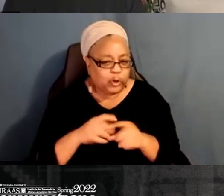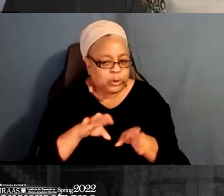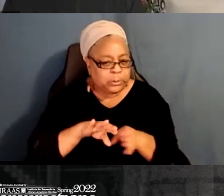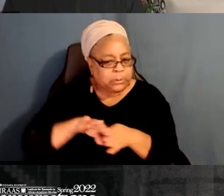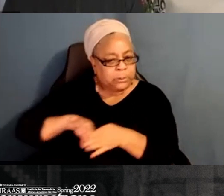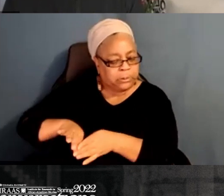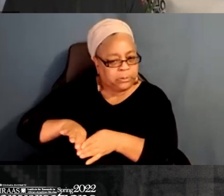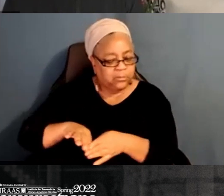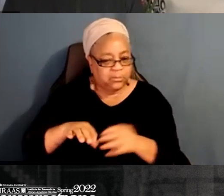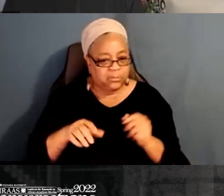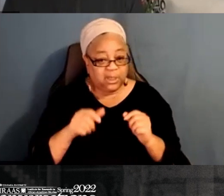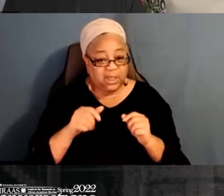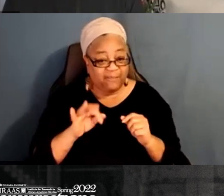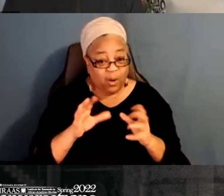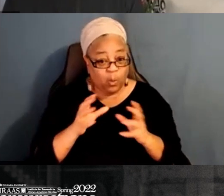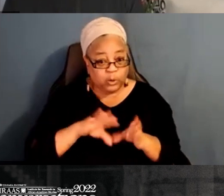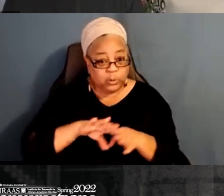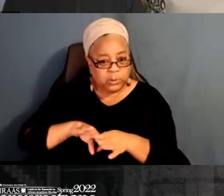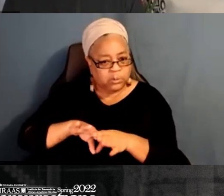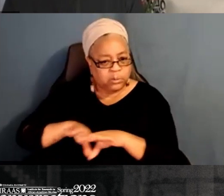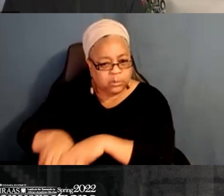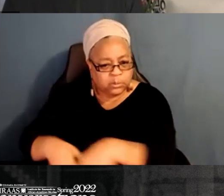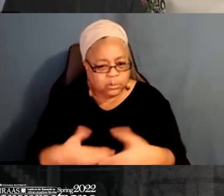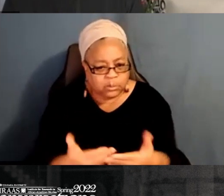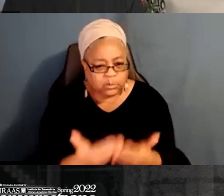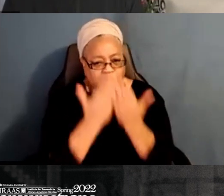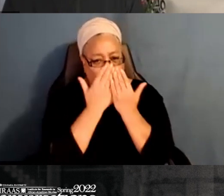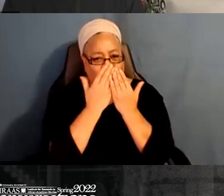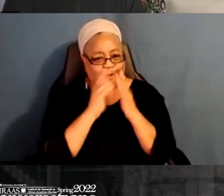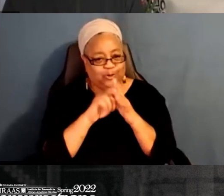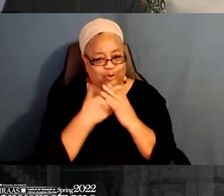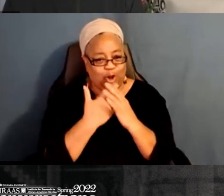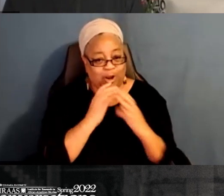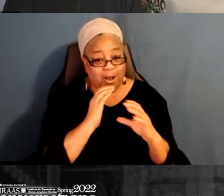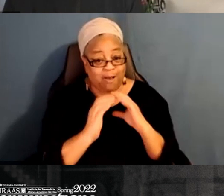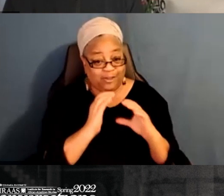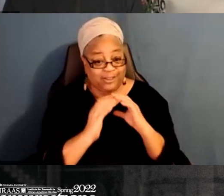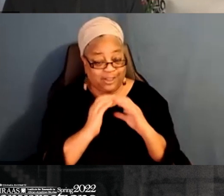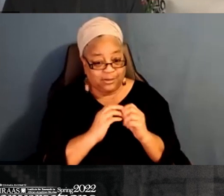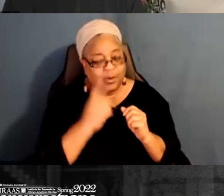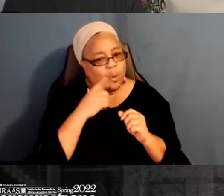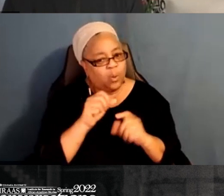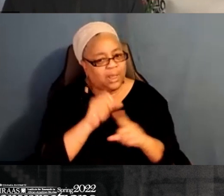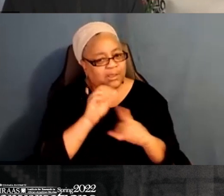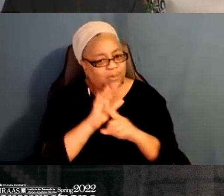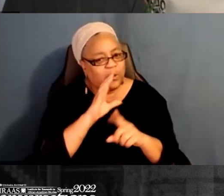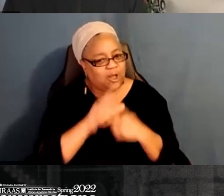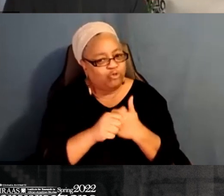want to put that in our faces so that we can have a conversation about it, where we expose what our stakes